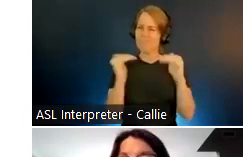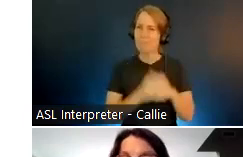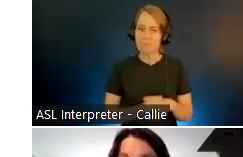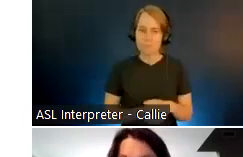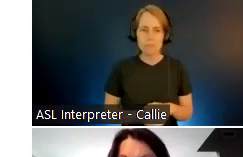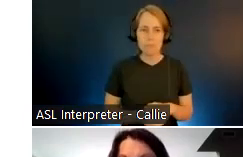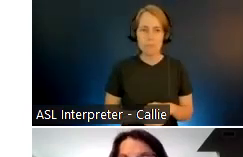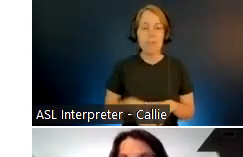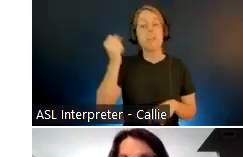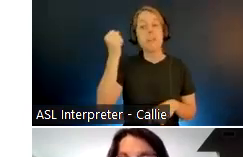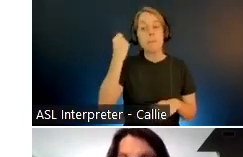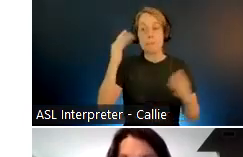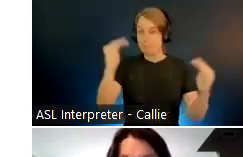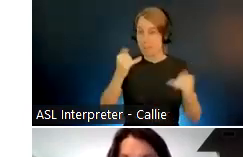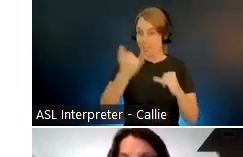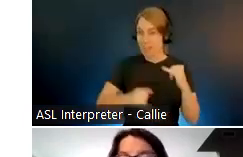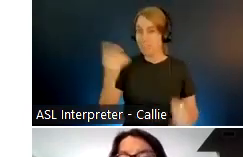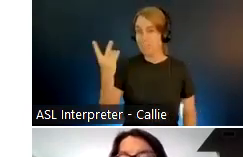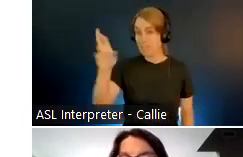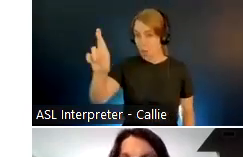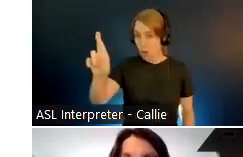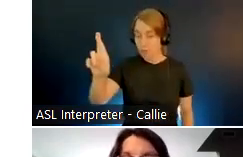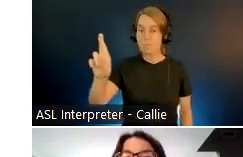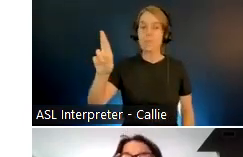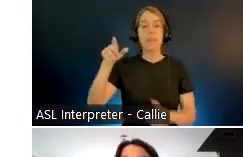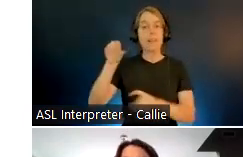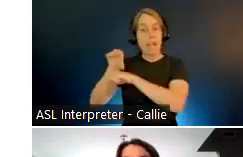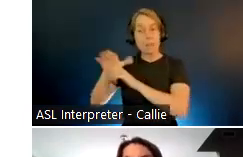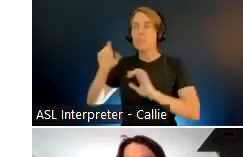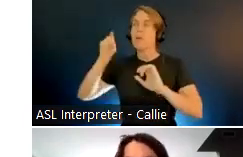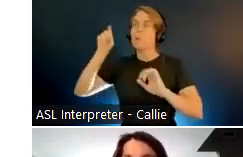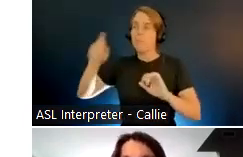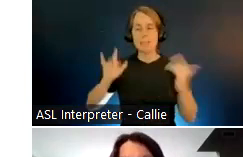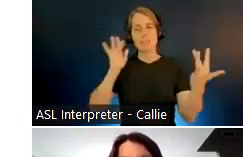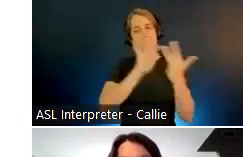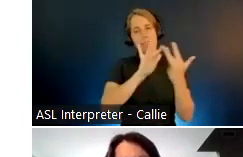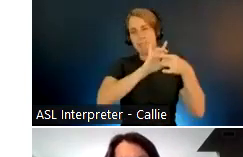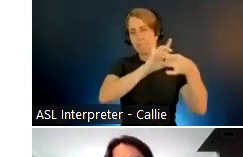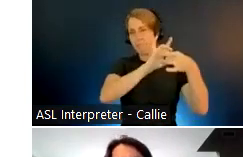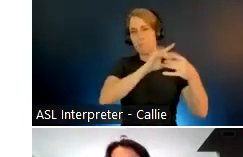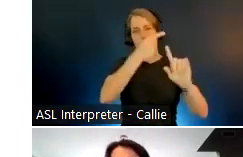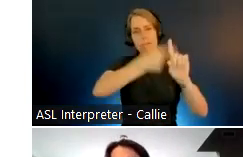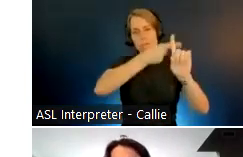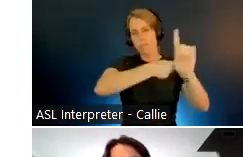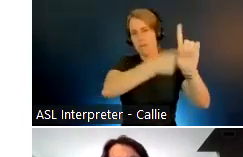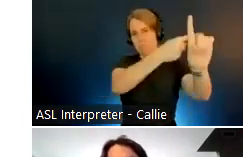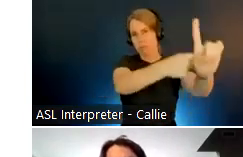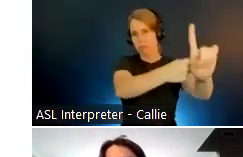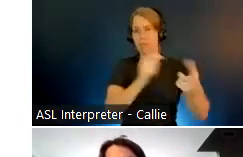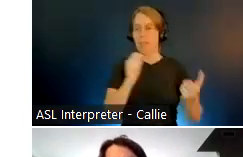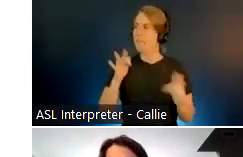encourage you to call them, keep up with them, ask them, you know, what are we doing on my plan? What are we